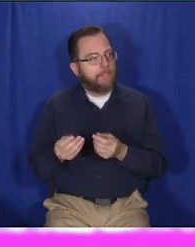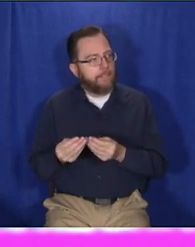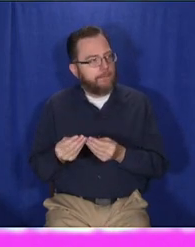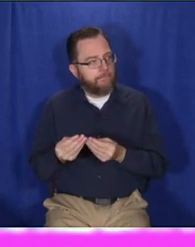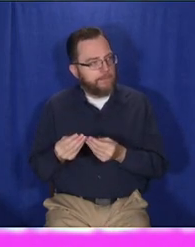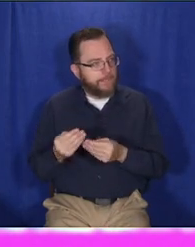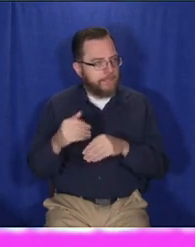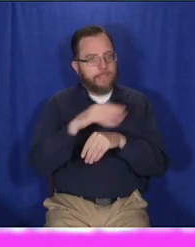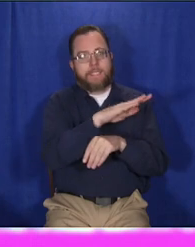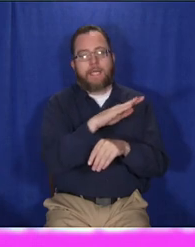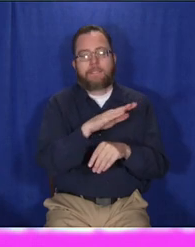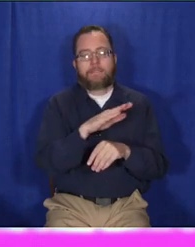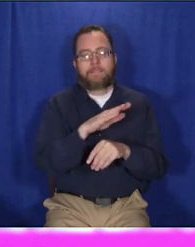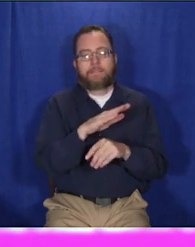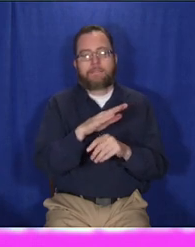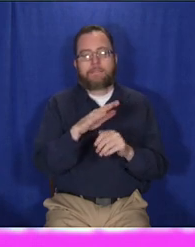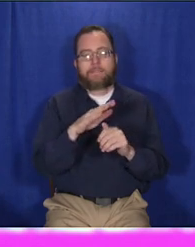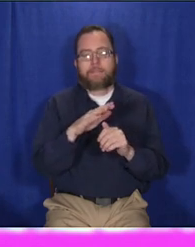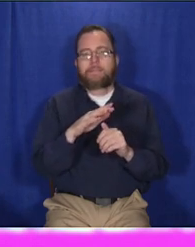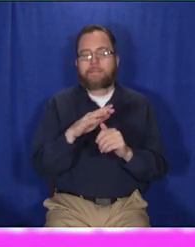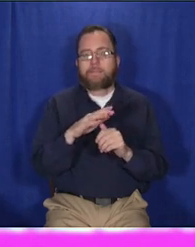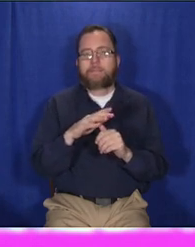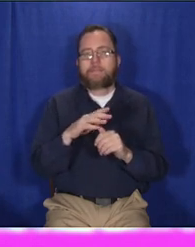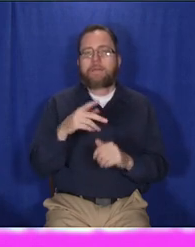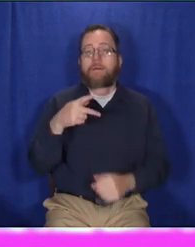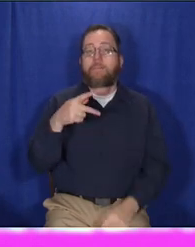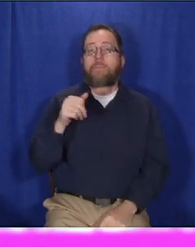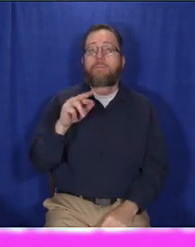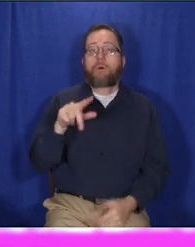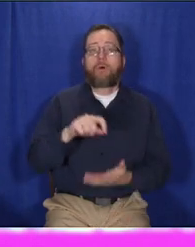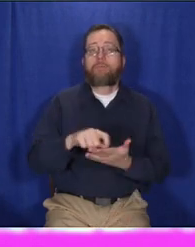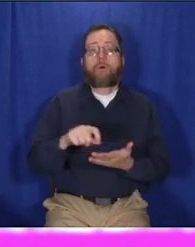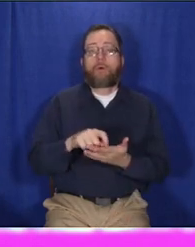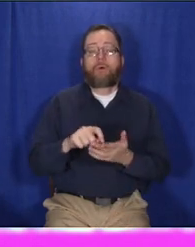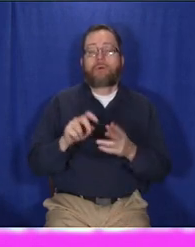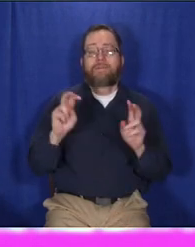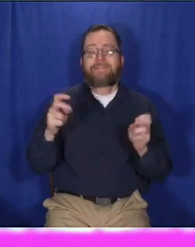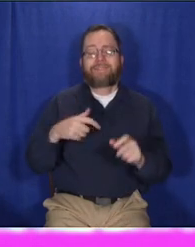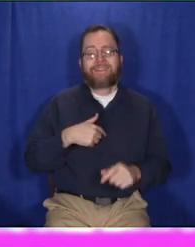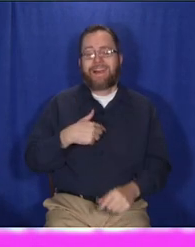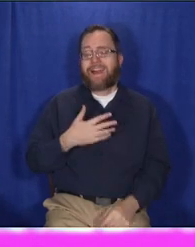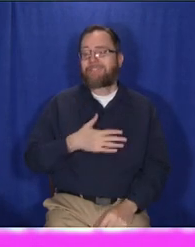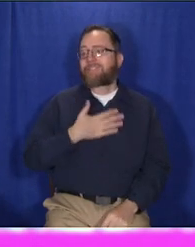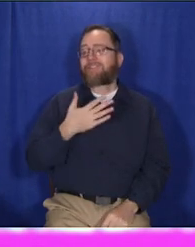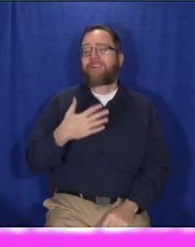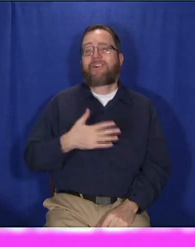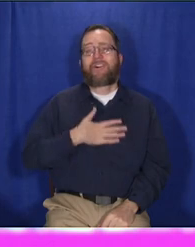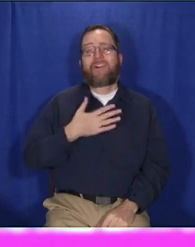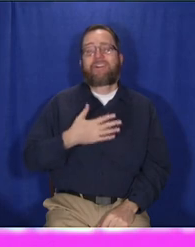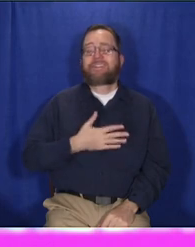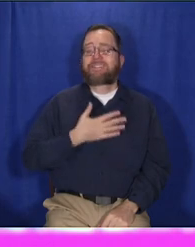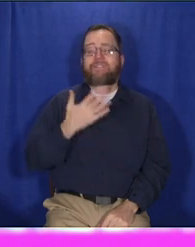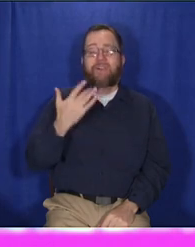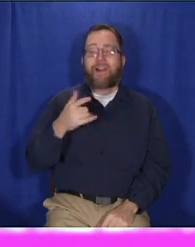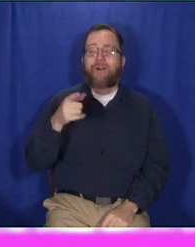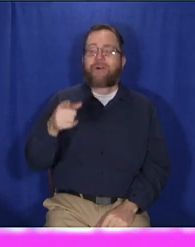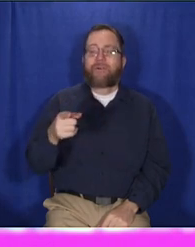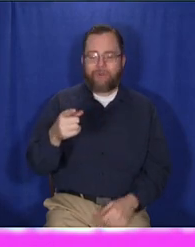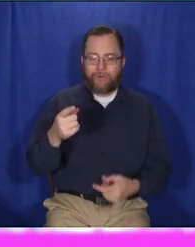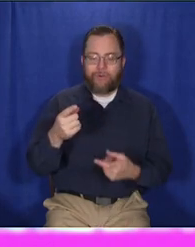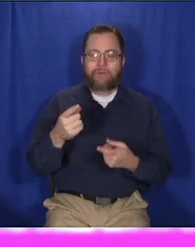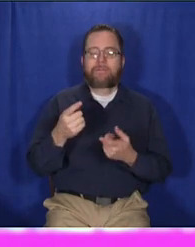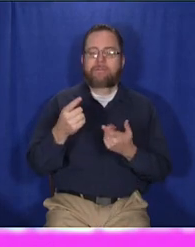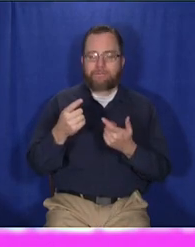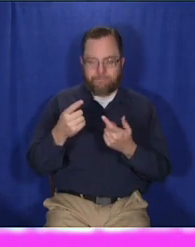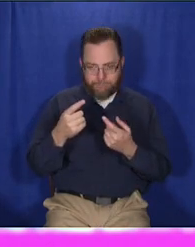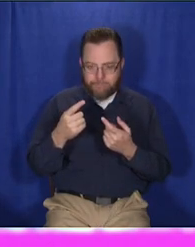wrote back in Philippians 4, verse 10. He says, "I rejoiced in the Lord greatly that now at length you have revived your concern for me.